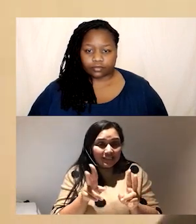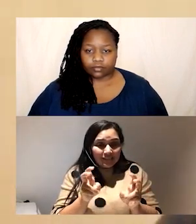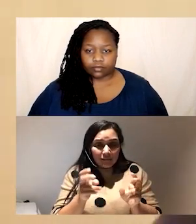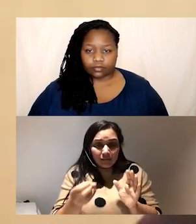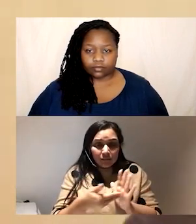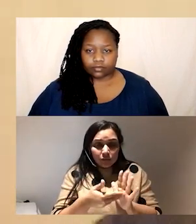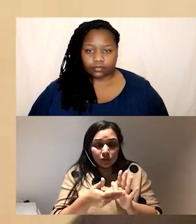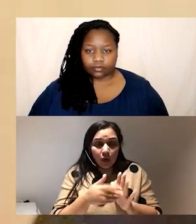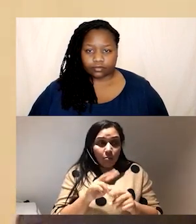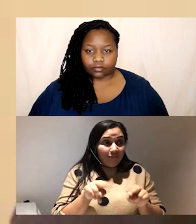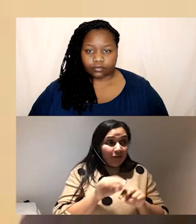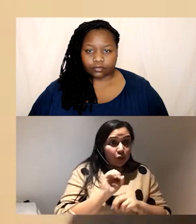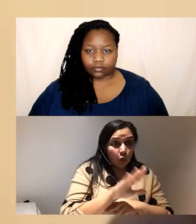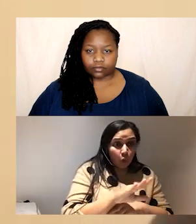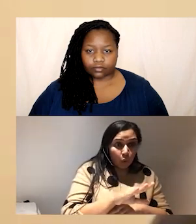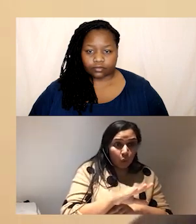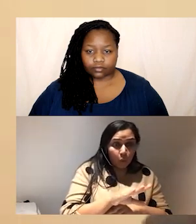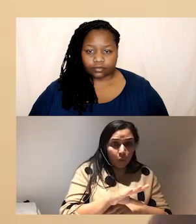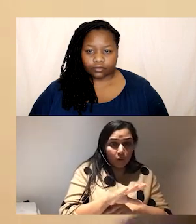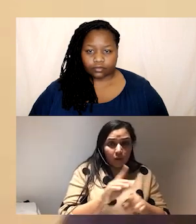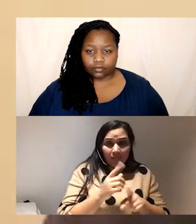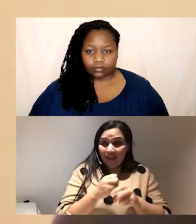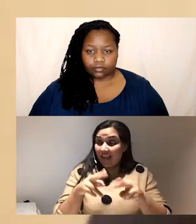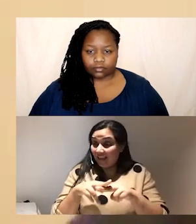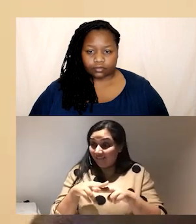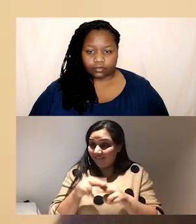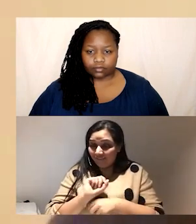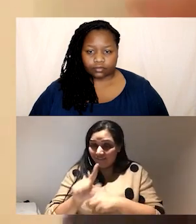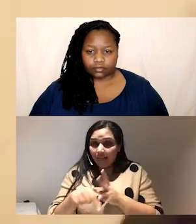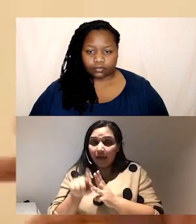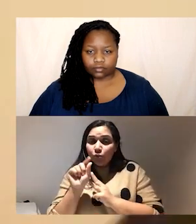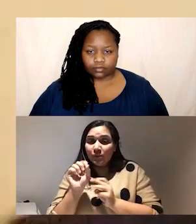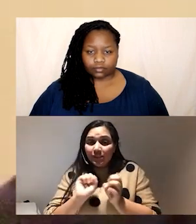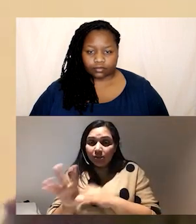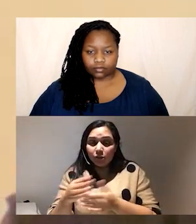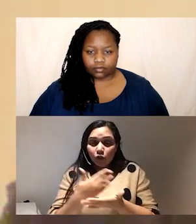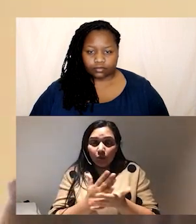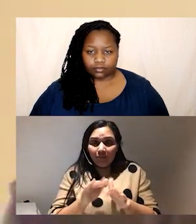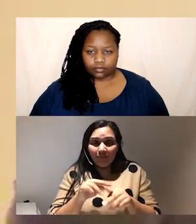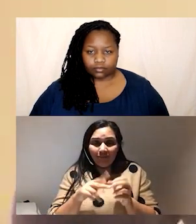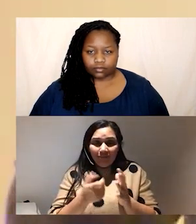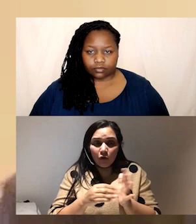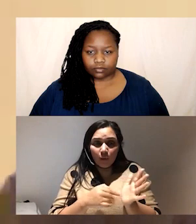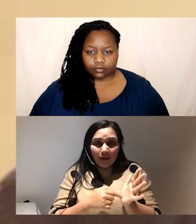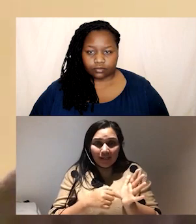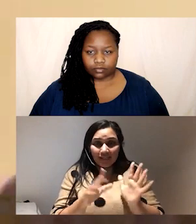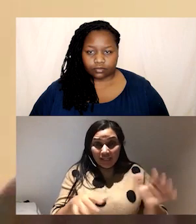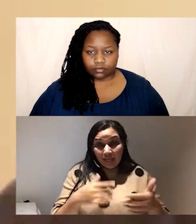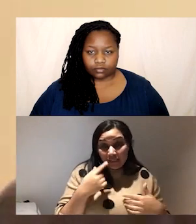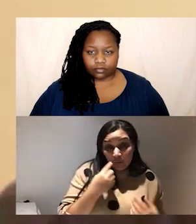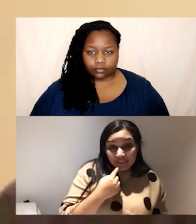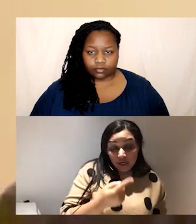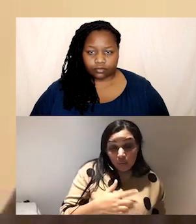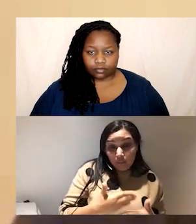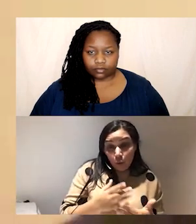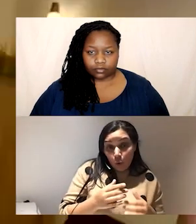i put a video of it and i then i i put a gif of it i made a grip of it and then i tweeted here's a more shareable format and someone went someone went it would be more shareable